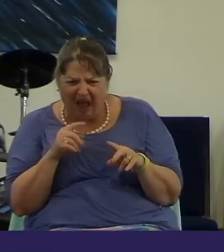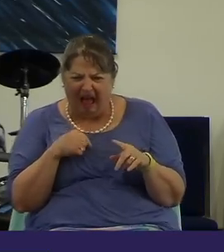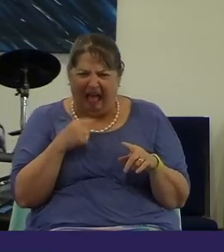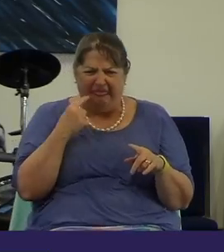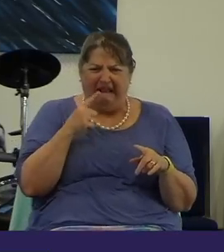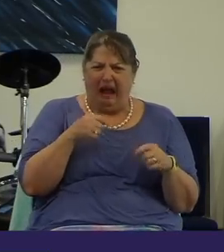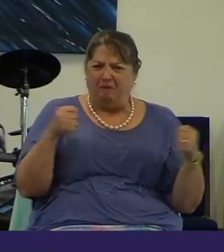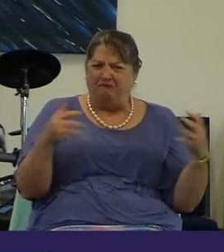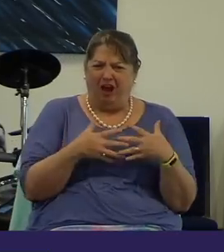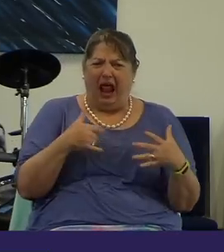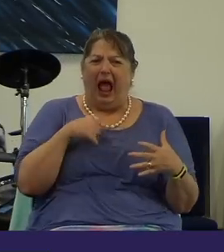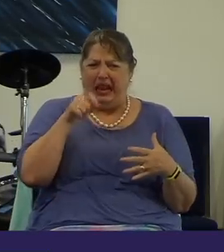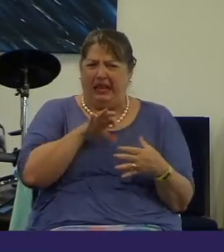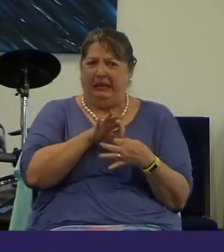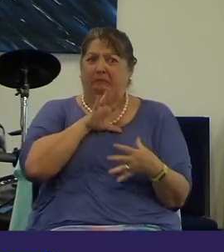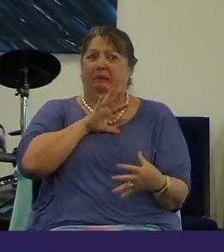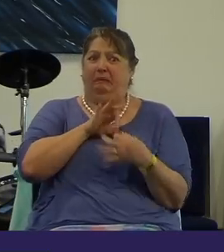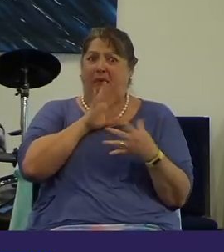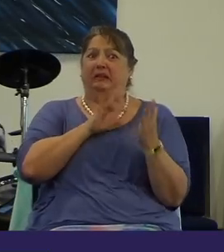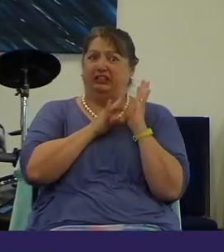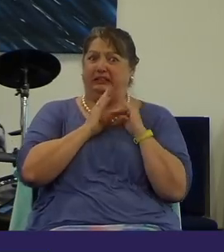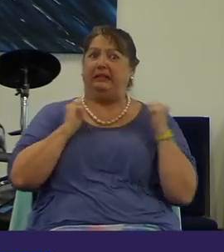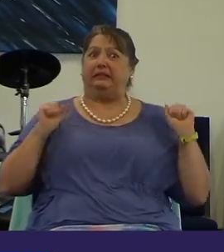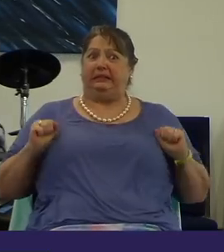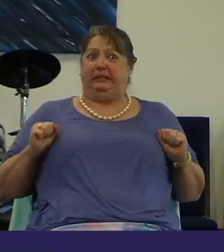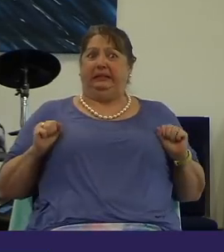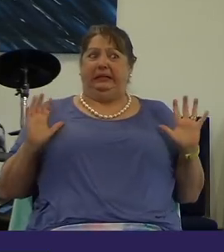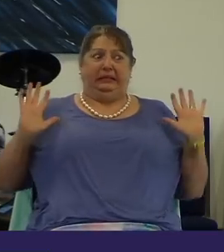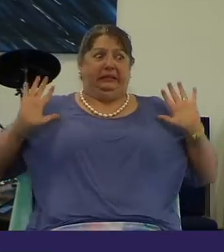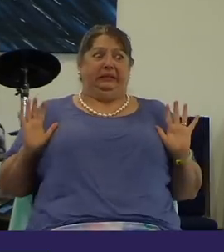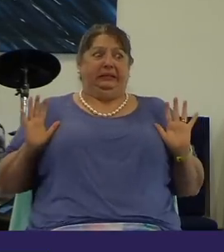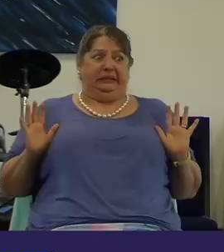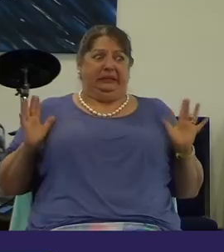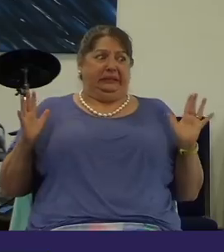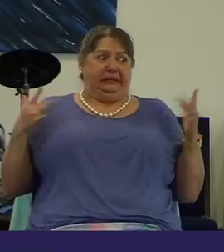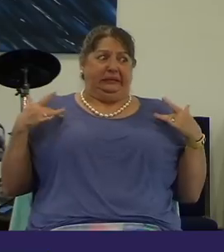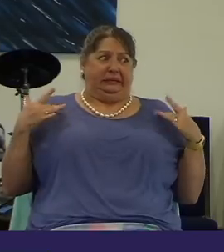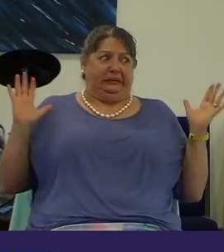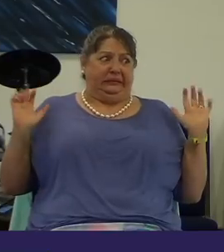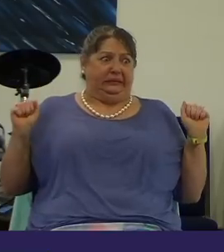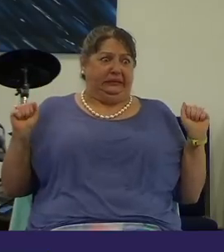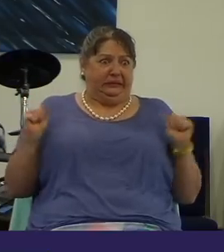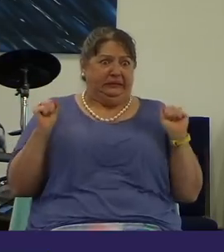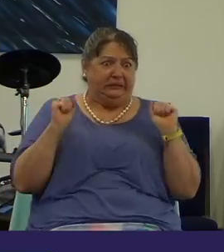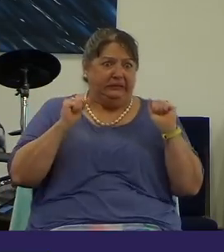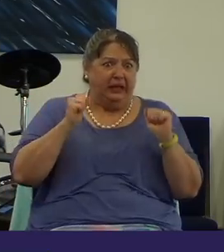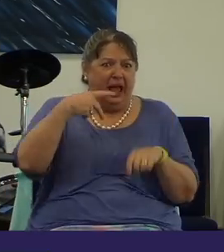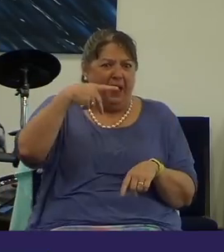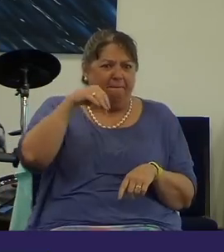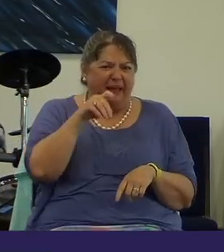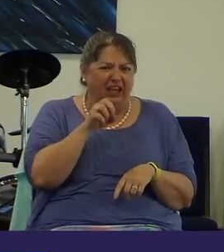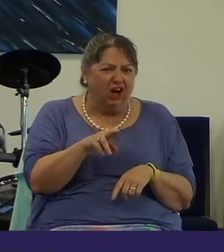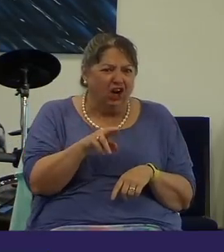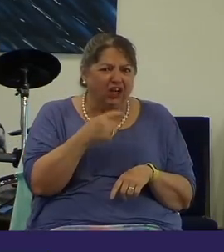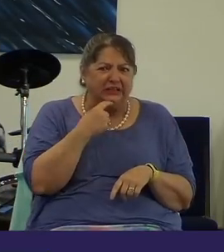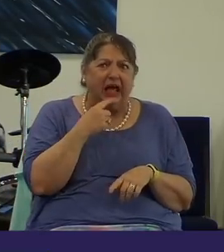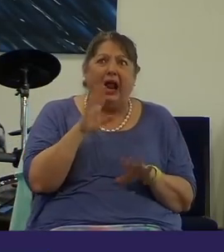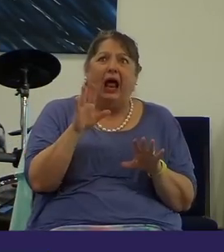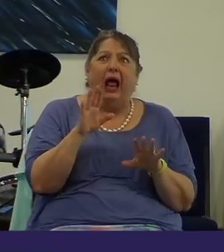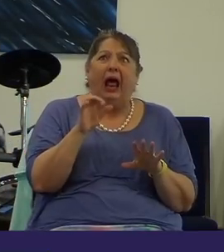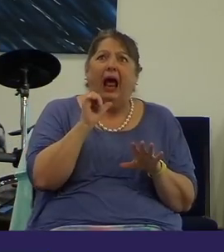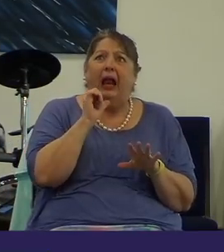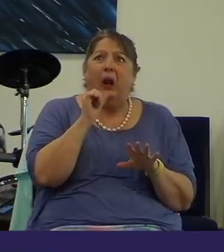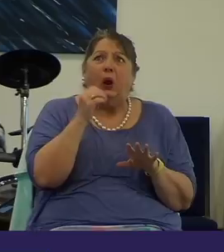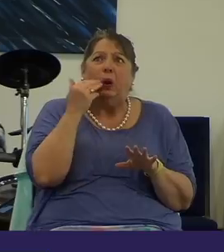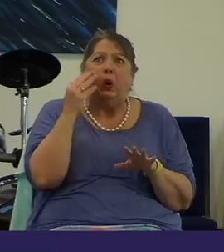over the spirit and the connection that they had with God. It was the garden where Peter would deny knowing Jesus three